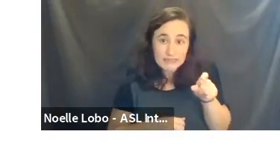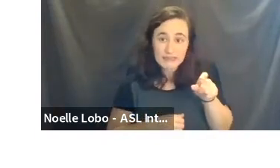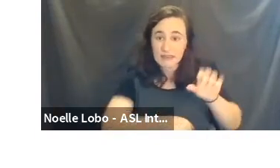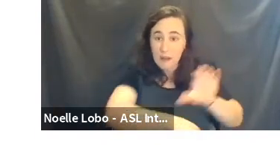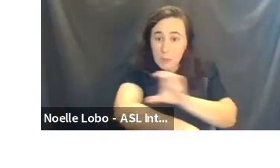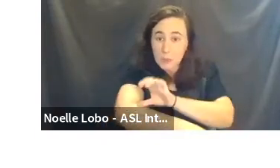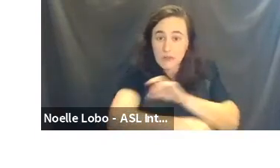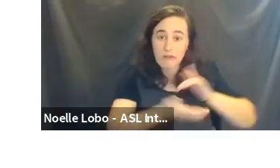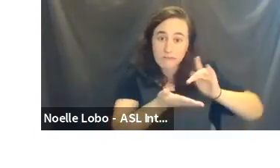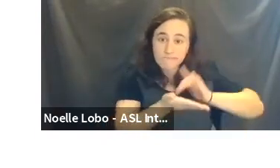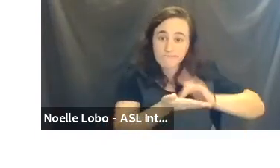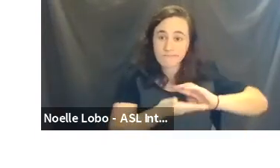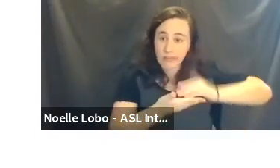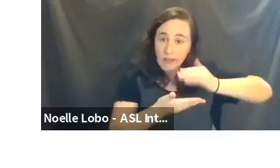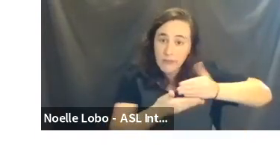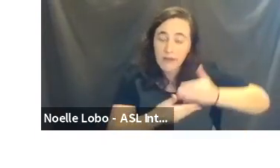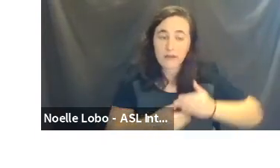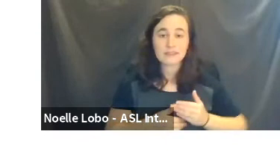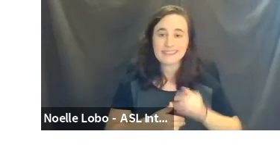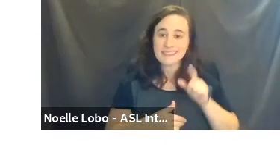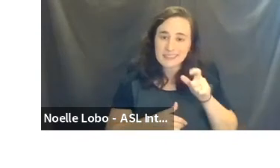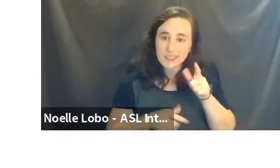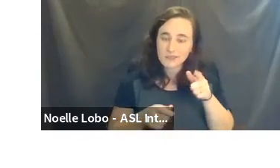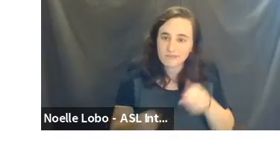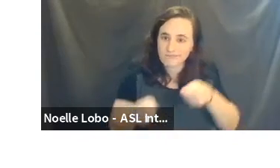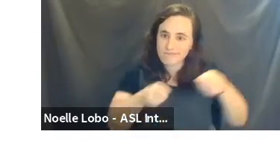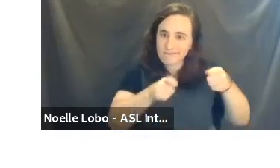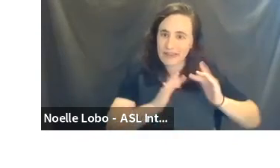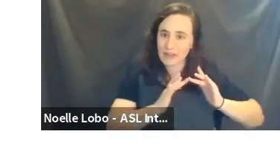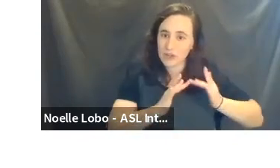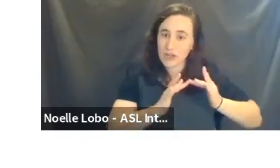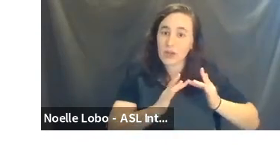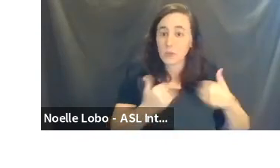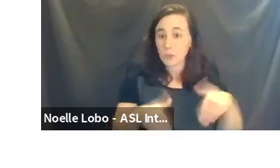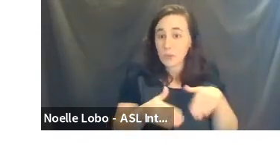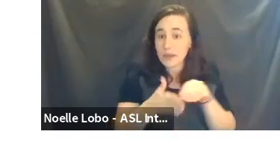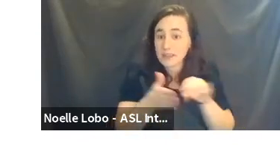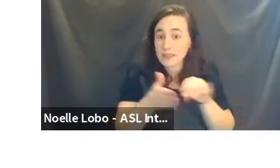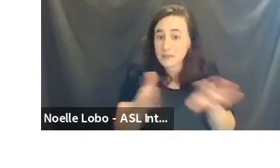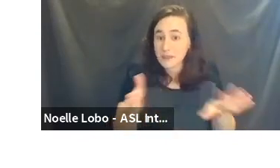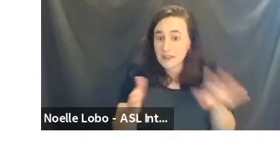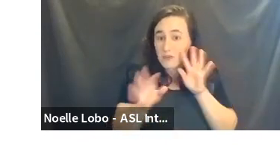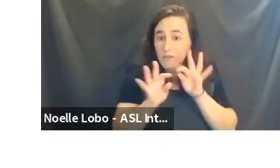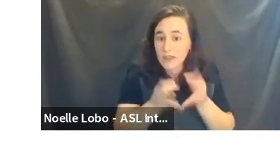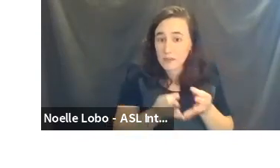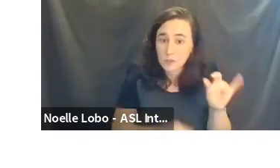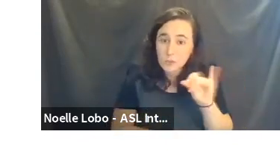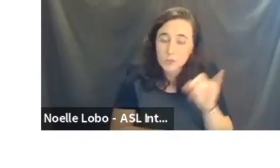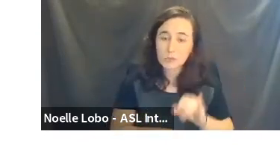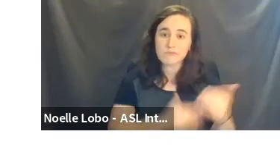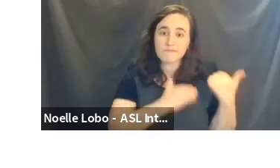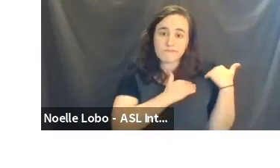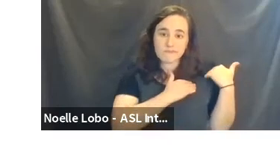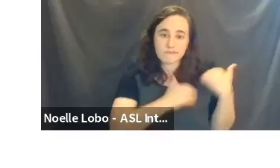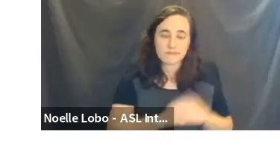your internet connectivity, the financial cost to you. So again, a challenging year ahead, but what we